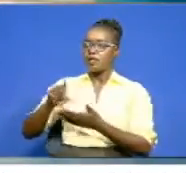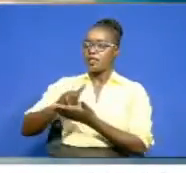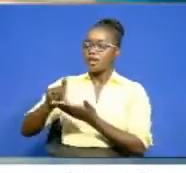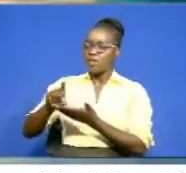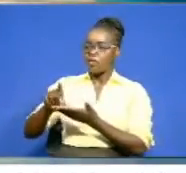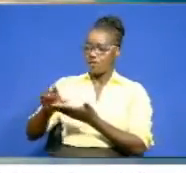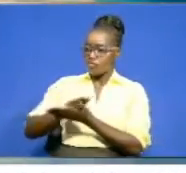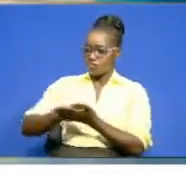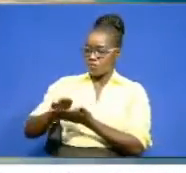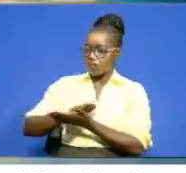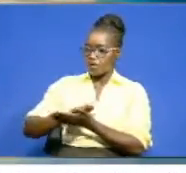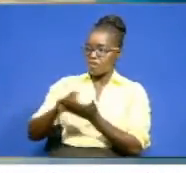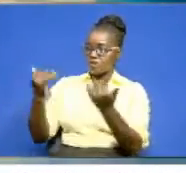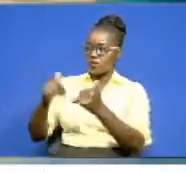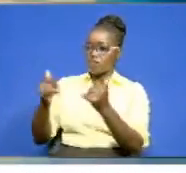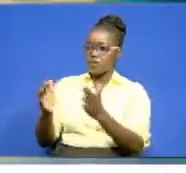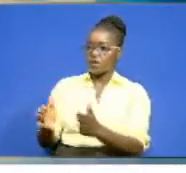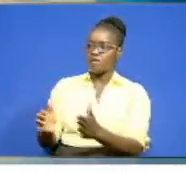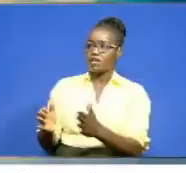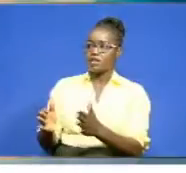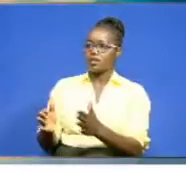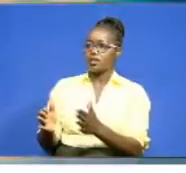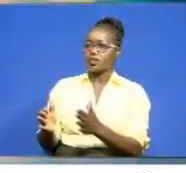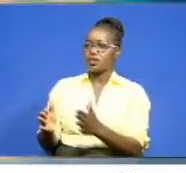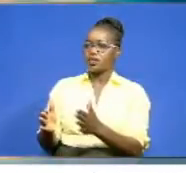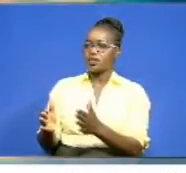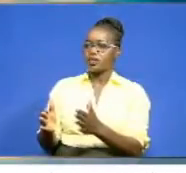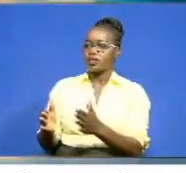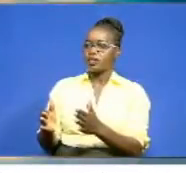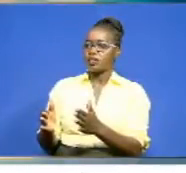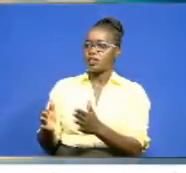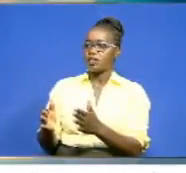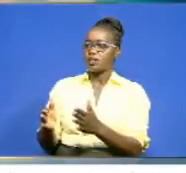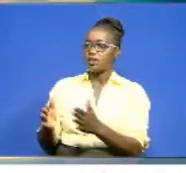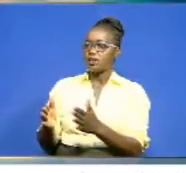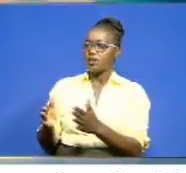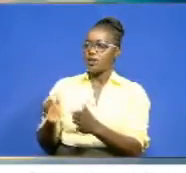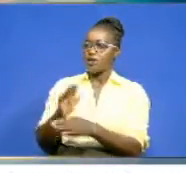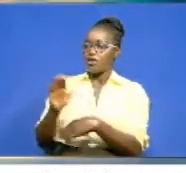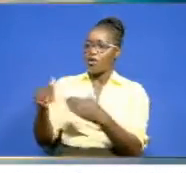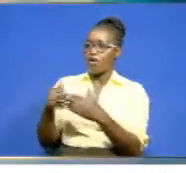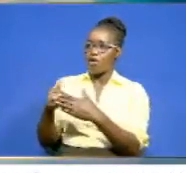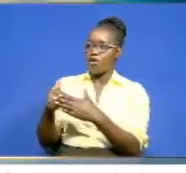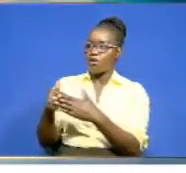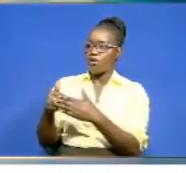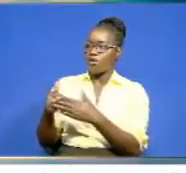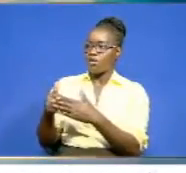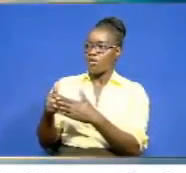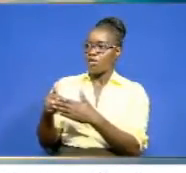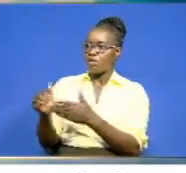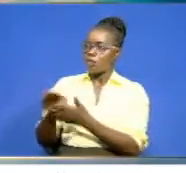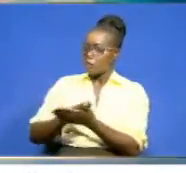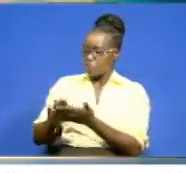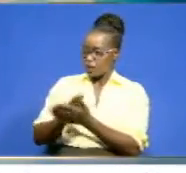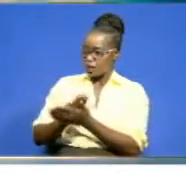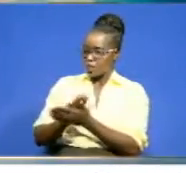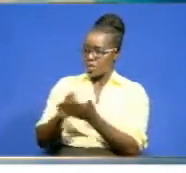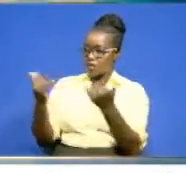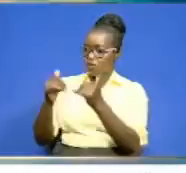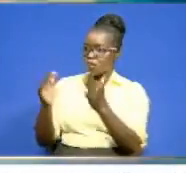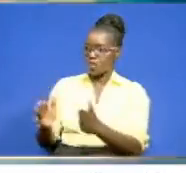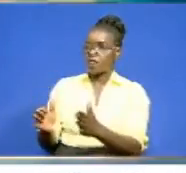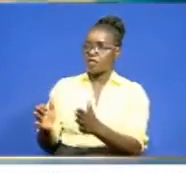is, we need to have a day whereby all the local based players who are in the team